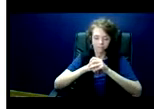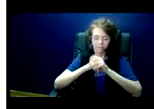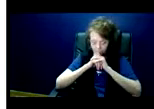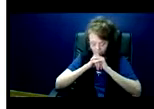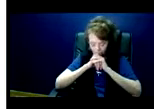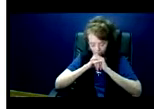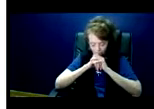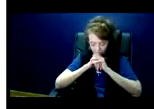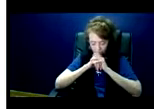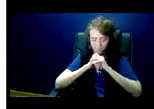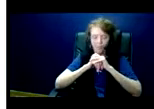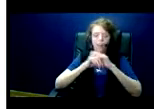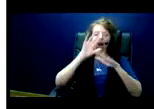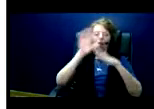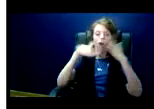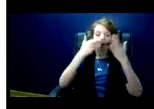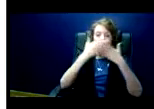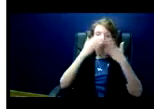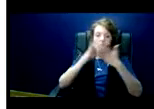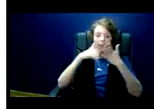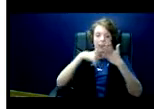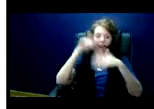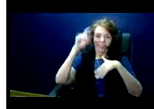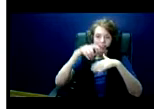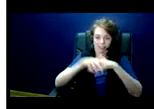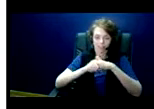all that I need, all that I need,